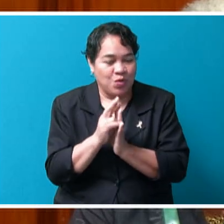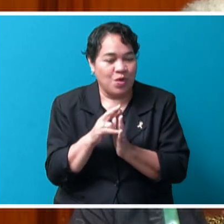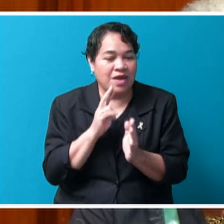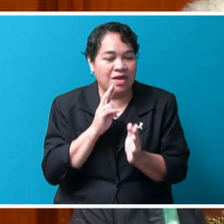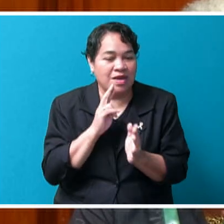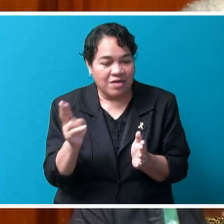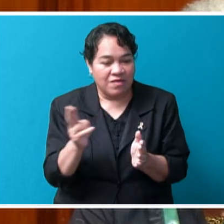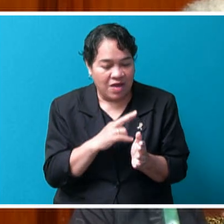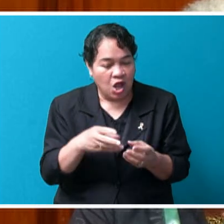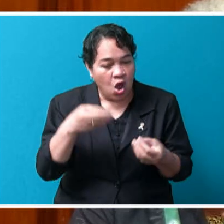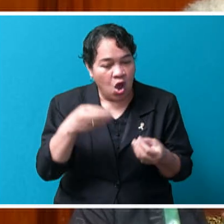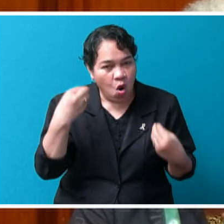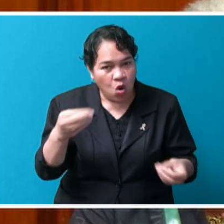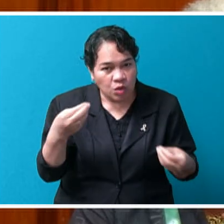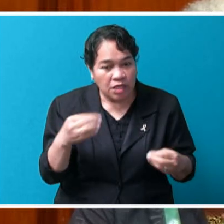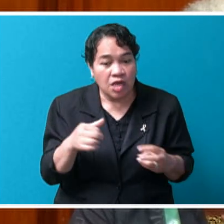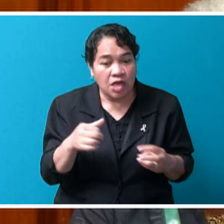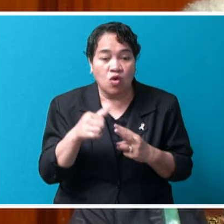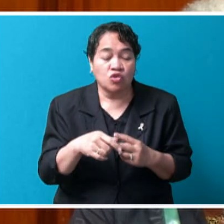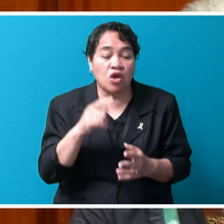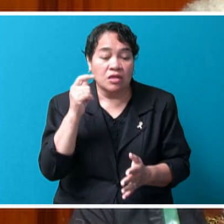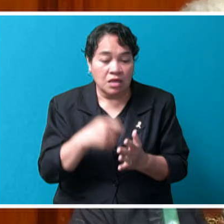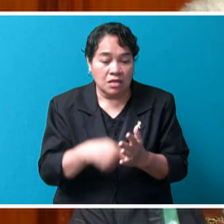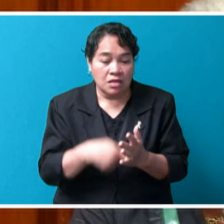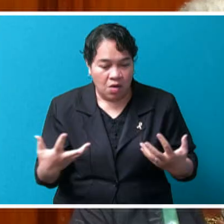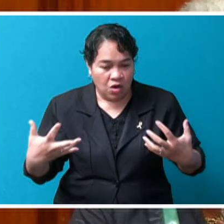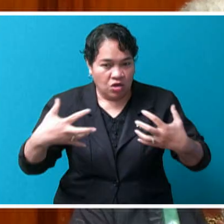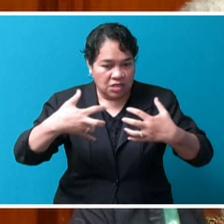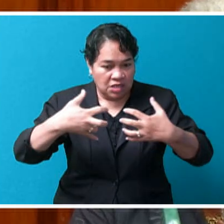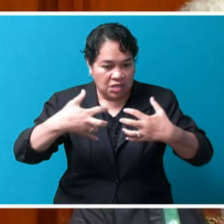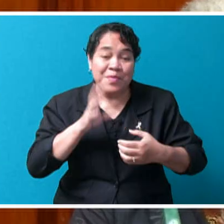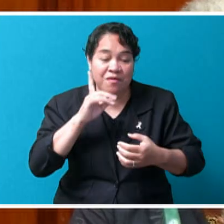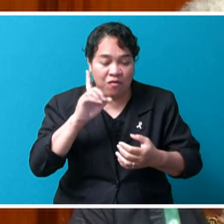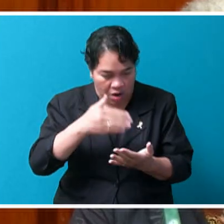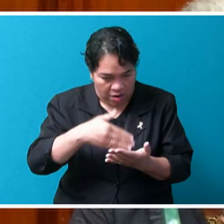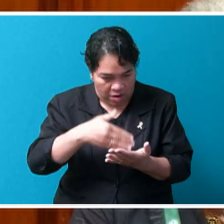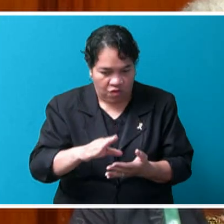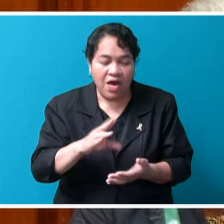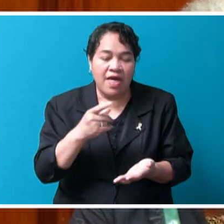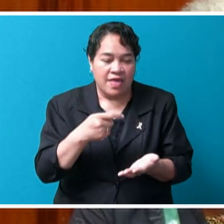pre-refund audits, and taxpayer reconciliation before approval can occur.